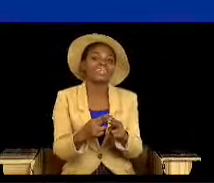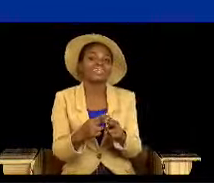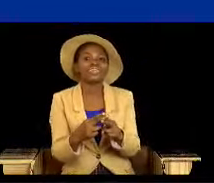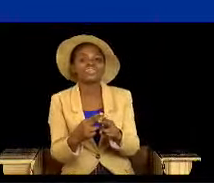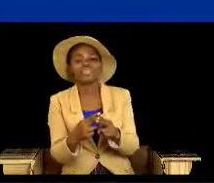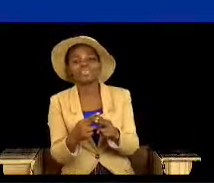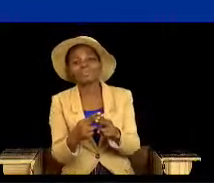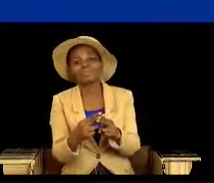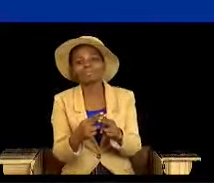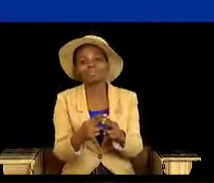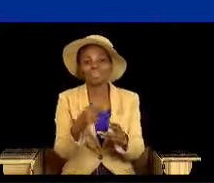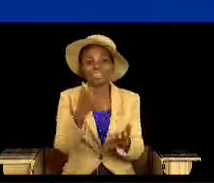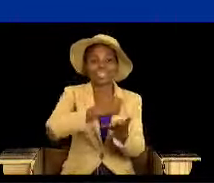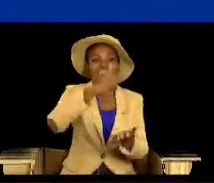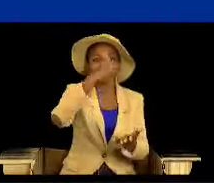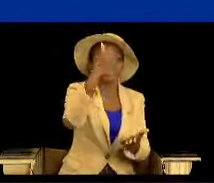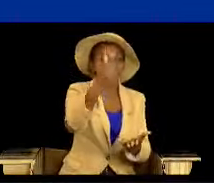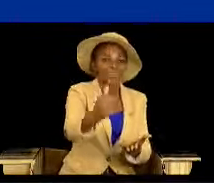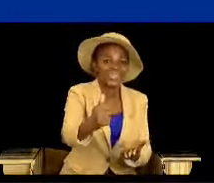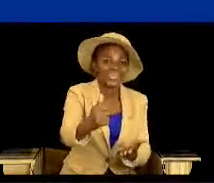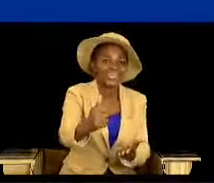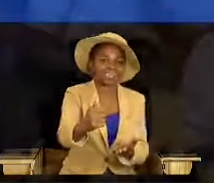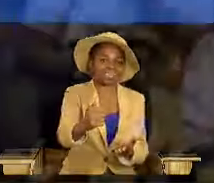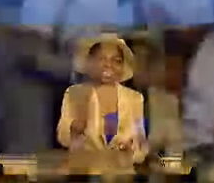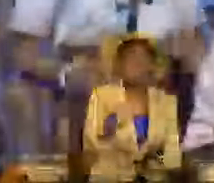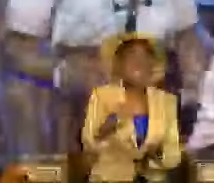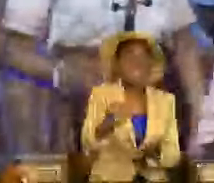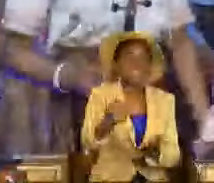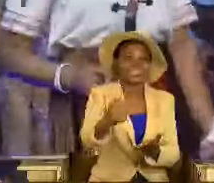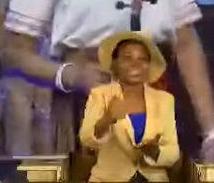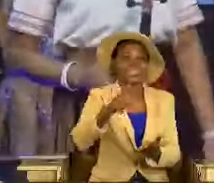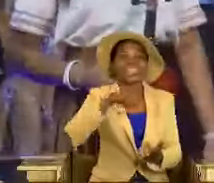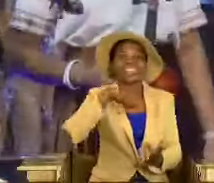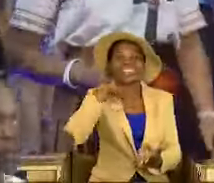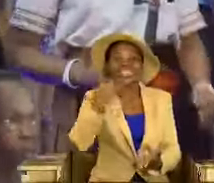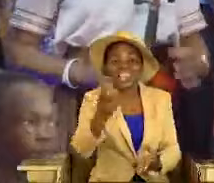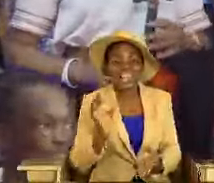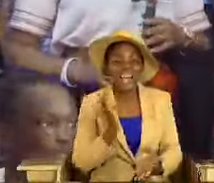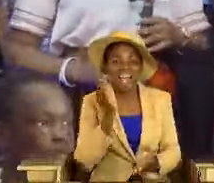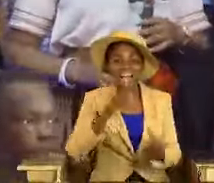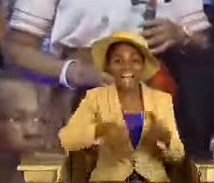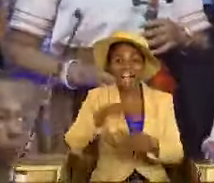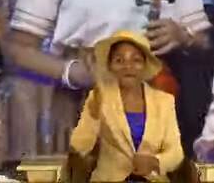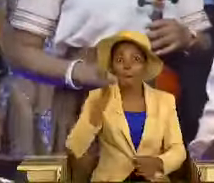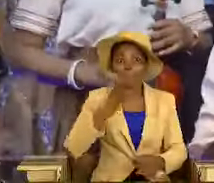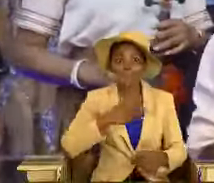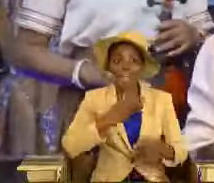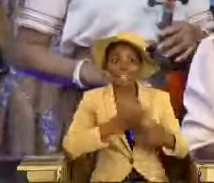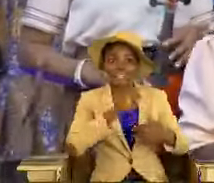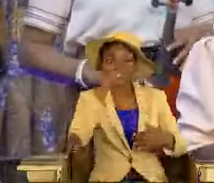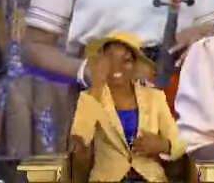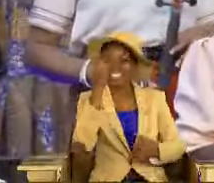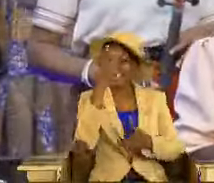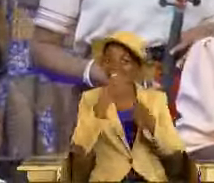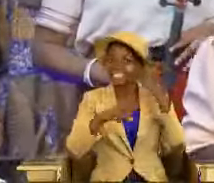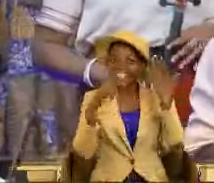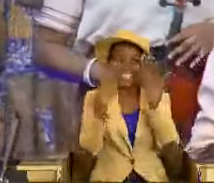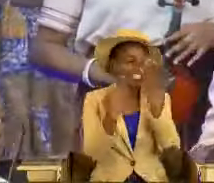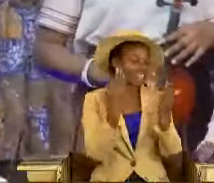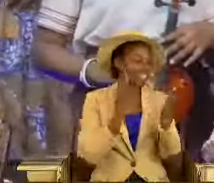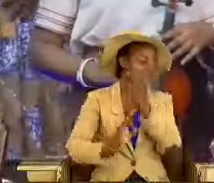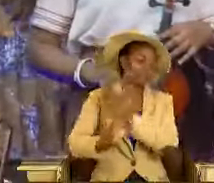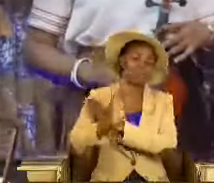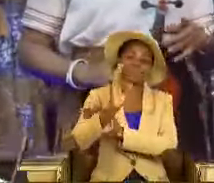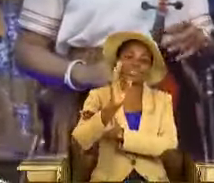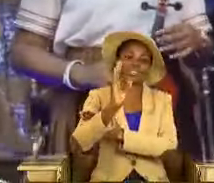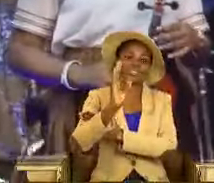his amen tell out my soul the greatness of the Lord unnumbered blessings give my spirit voice tend not to me the